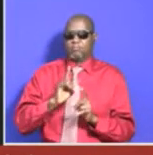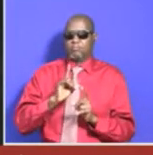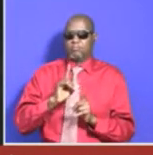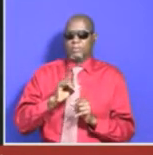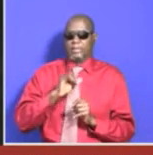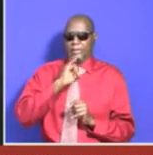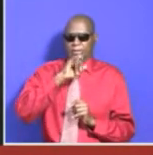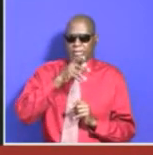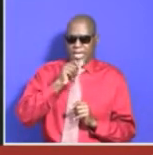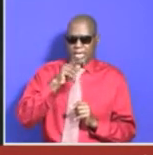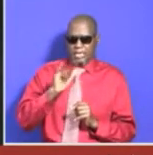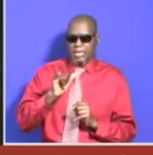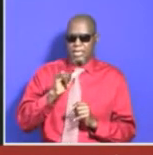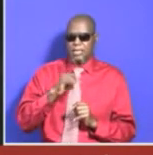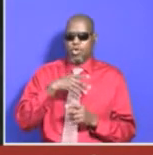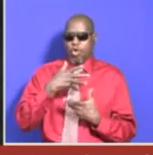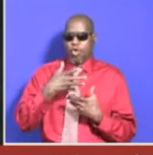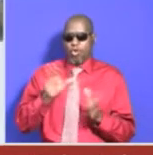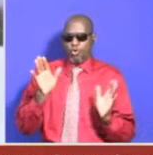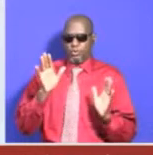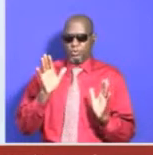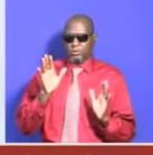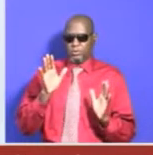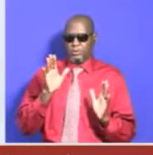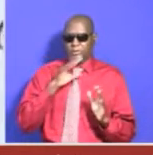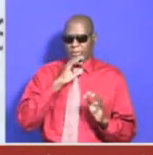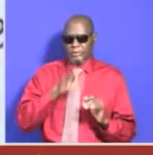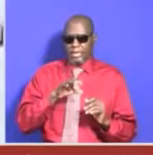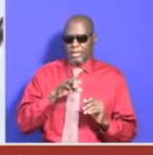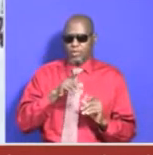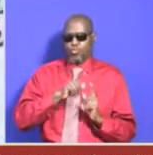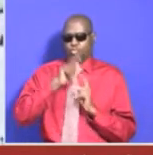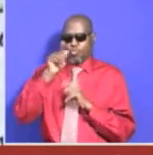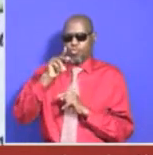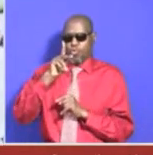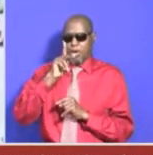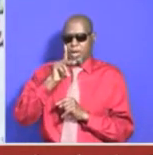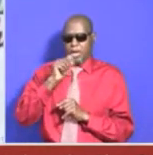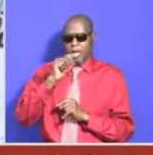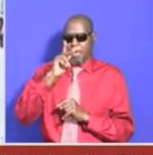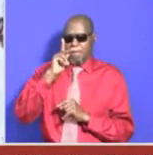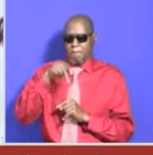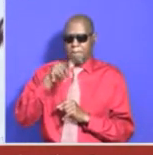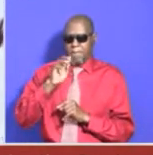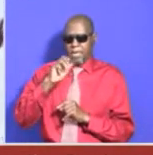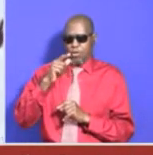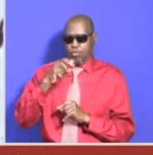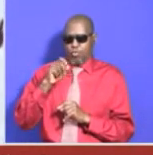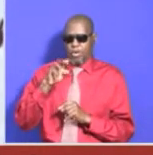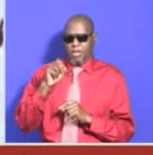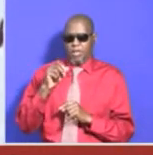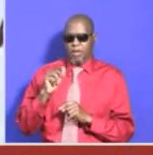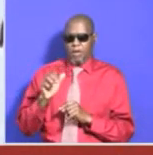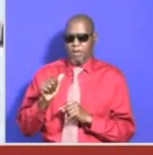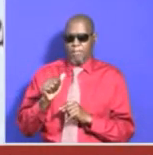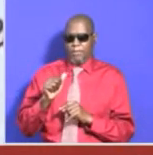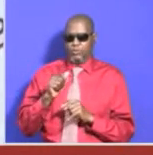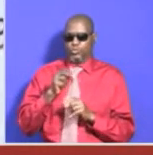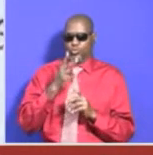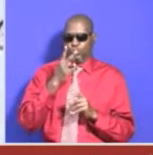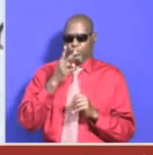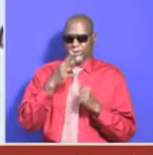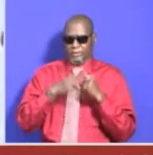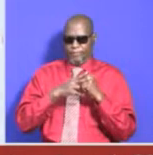son, you went up to Kapenguria, and it was on 27th of December. I can't forget